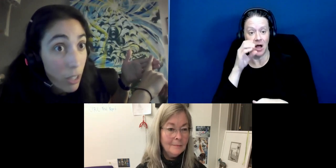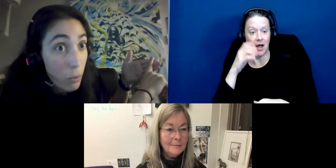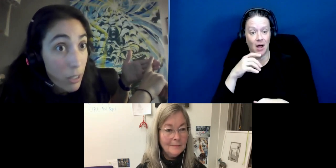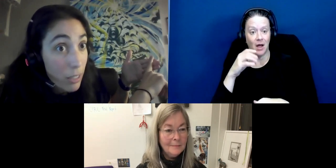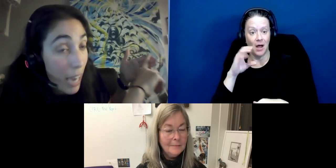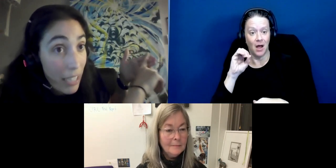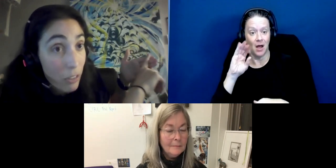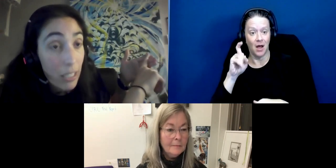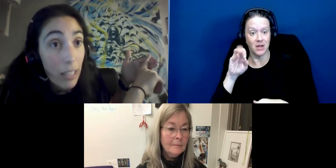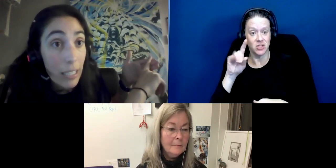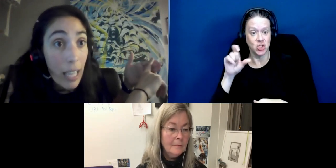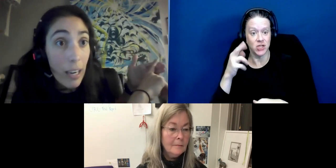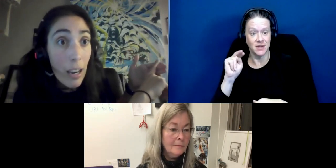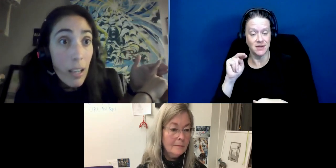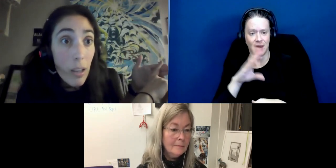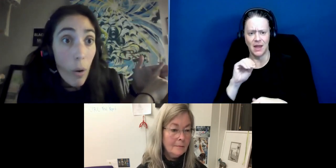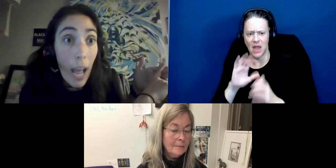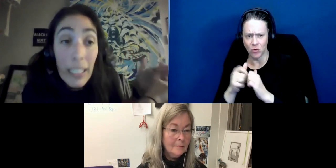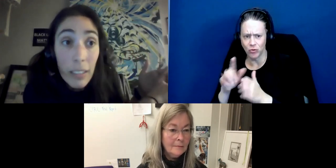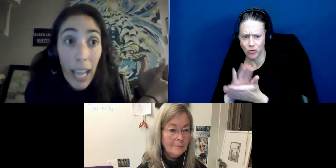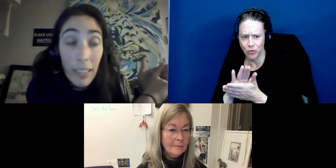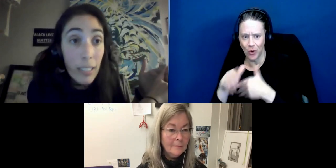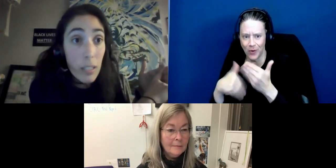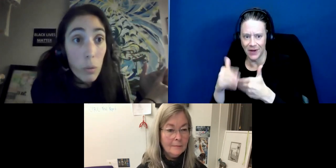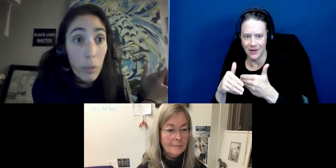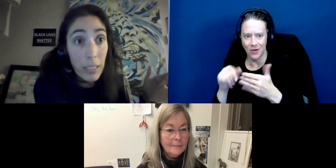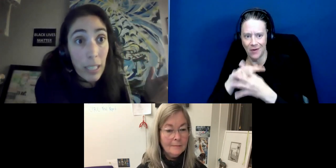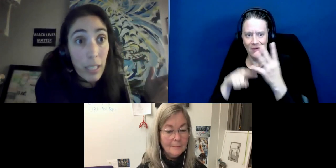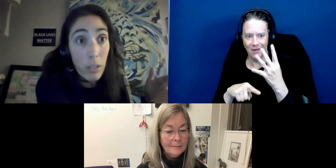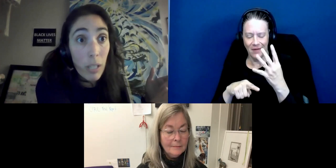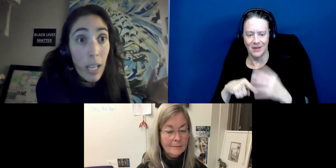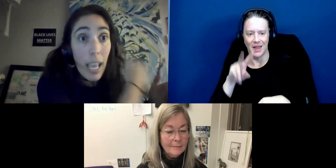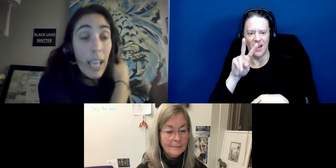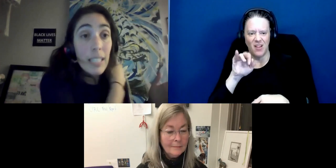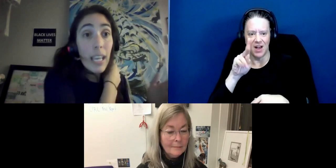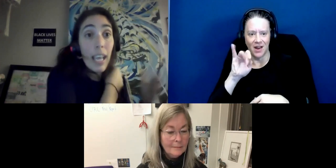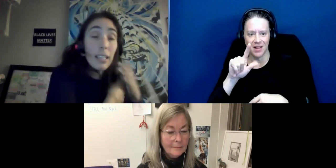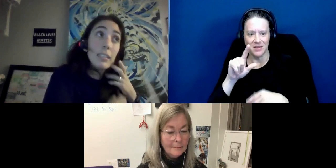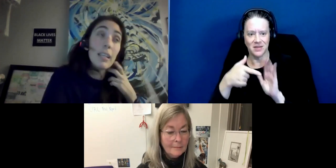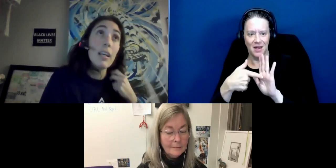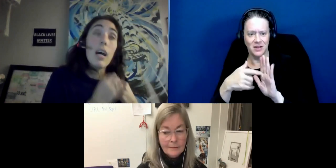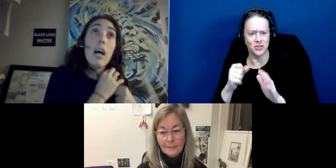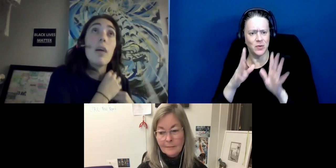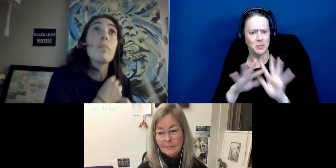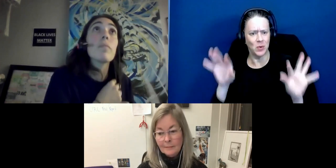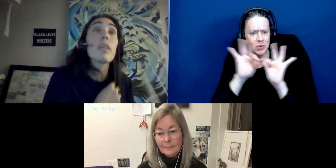doctor knows that I treat it like that. So I think that school is essential, and it